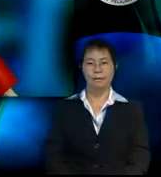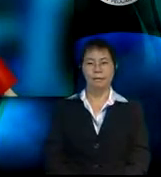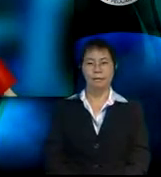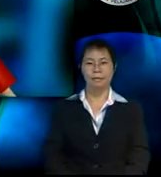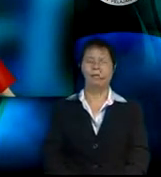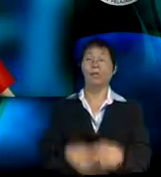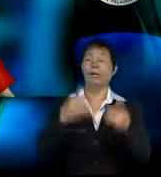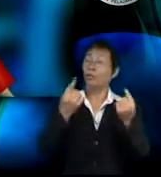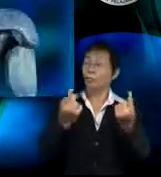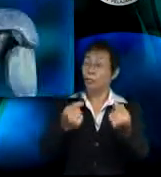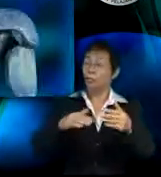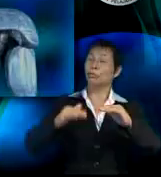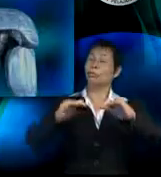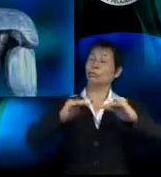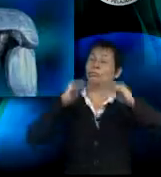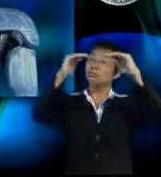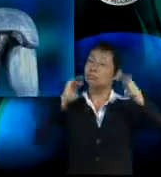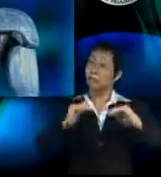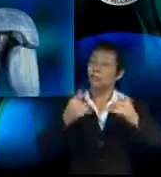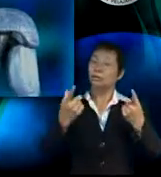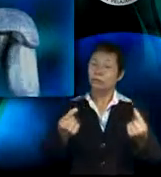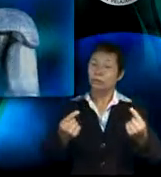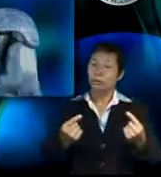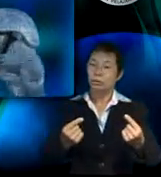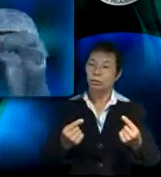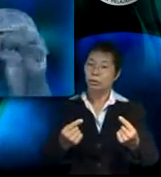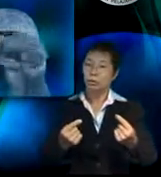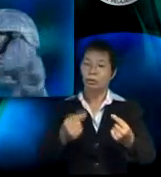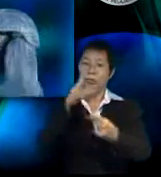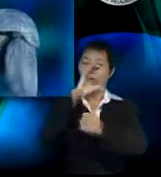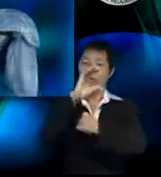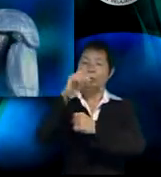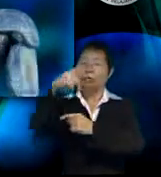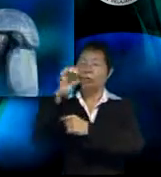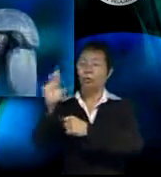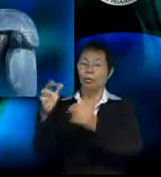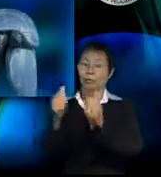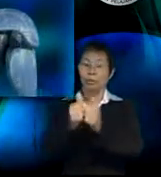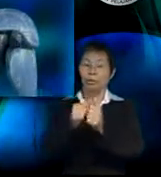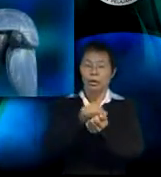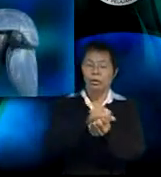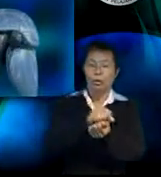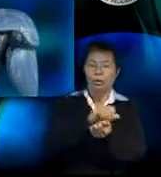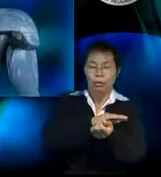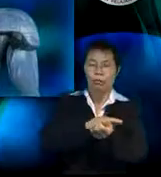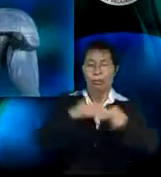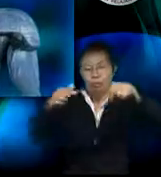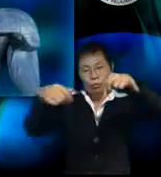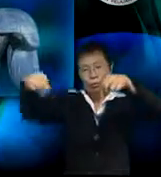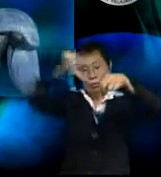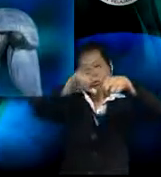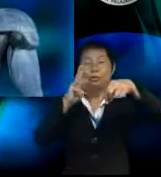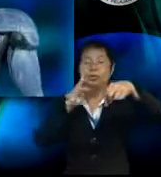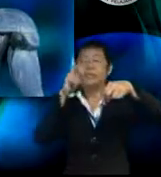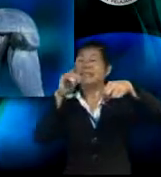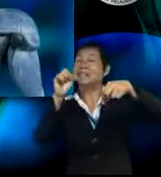What should we do next? Pull the copper electrodes out and rinse them with distilled water. Then, dry